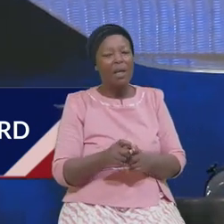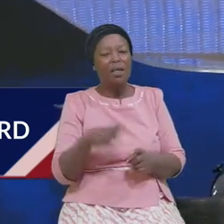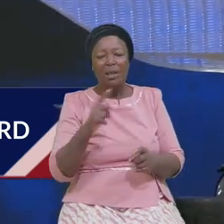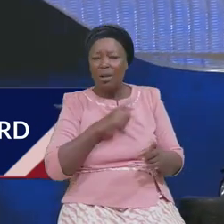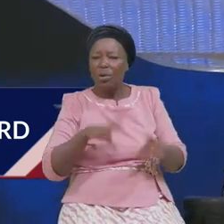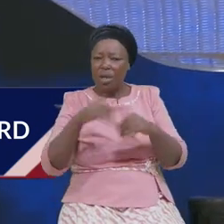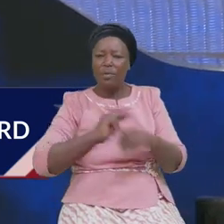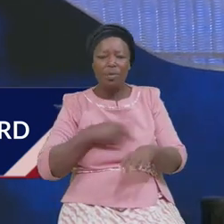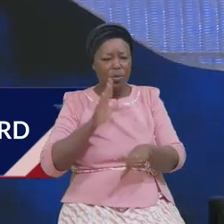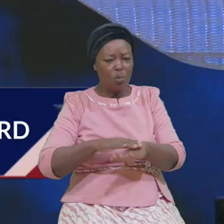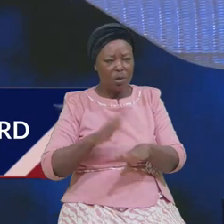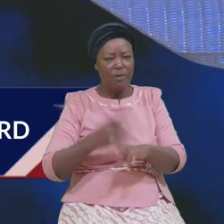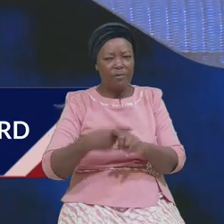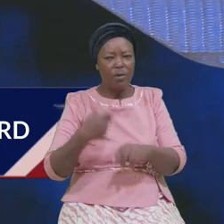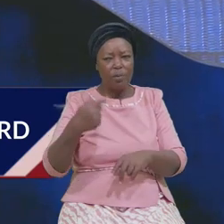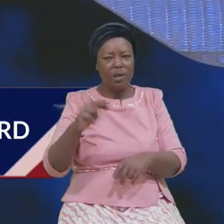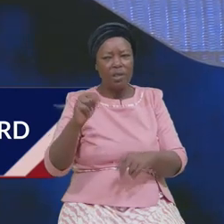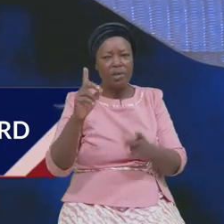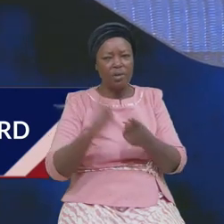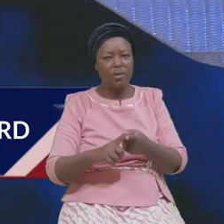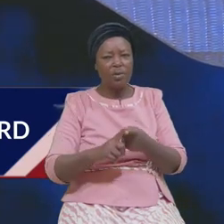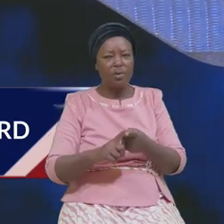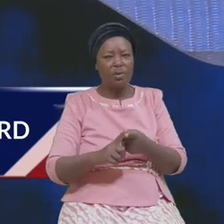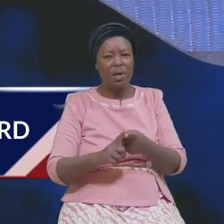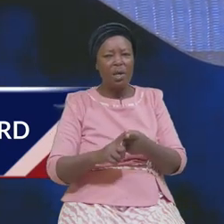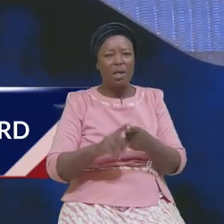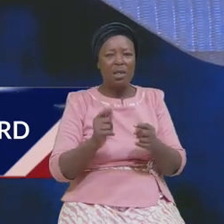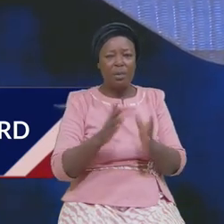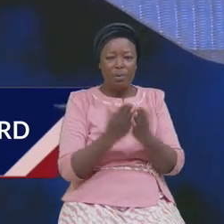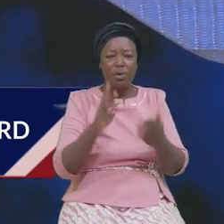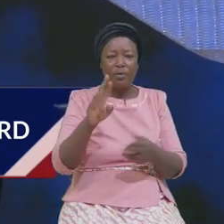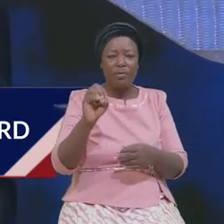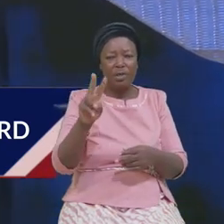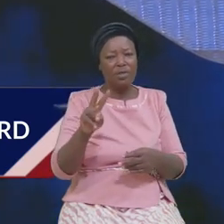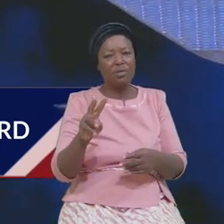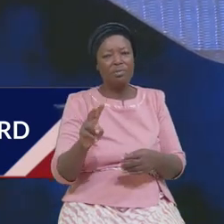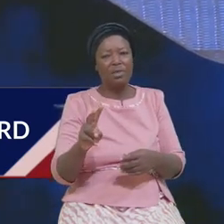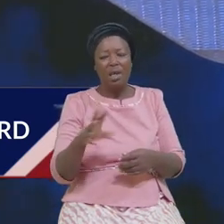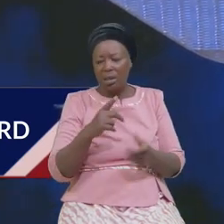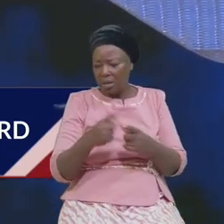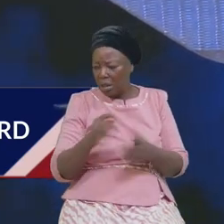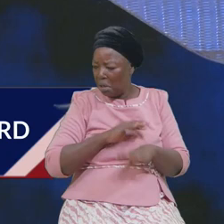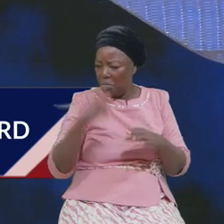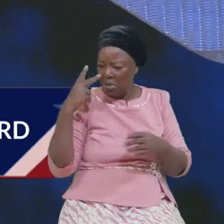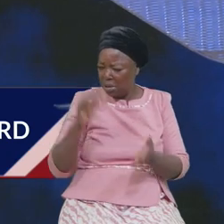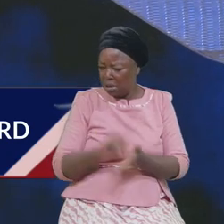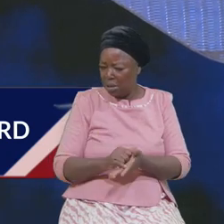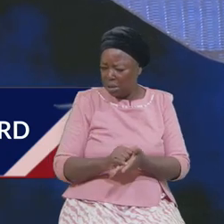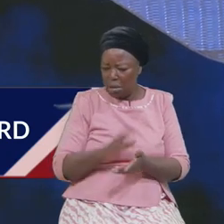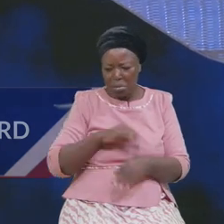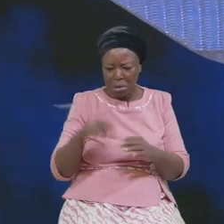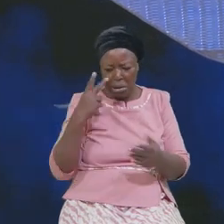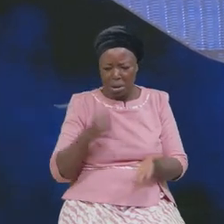Warning, warning. You said, I didn't see that in Genesis. Look not behind